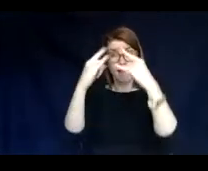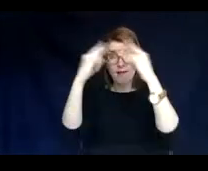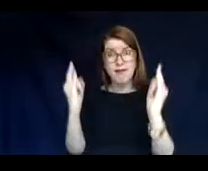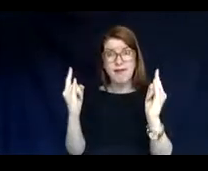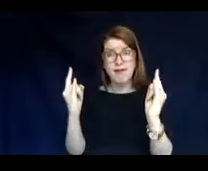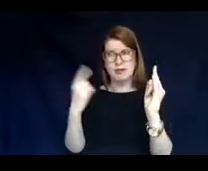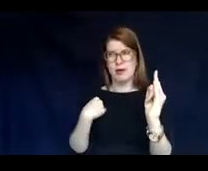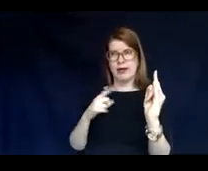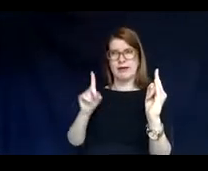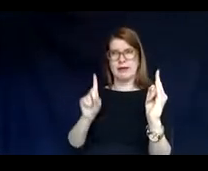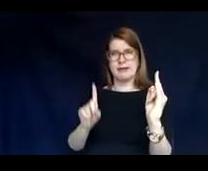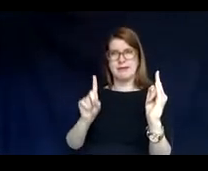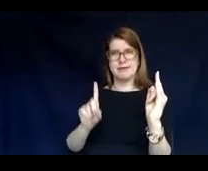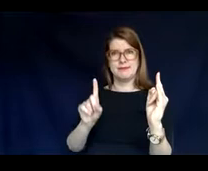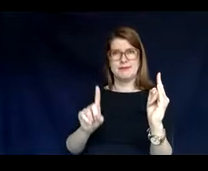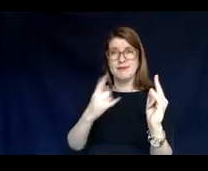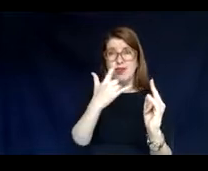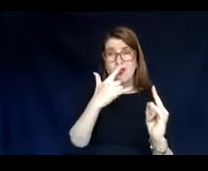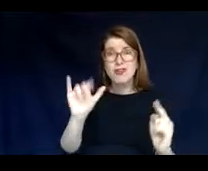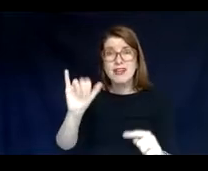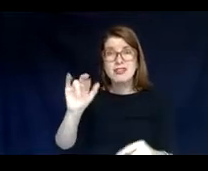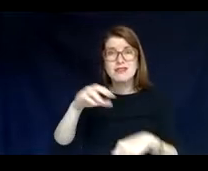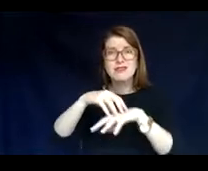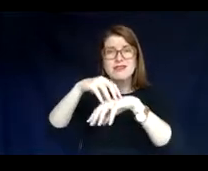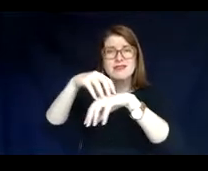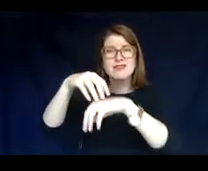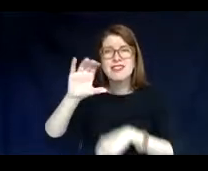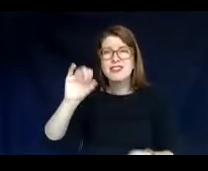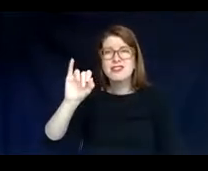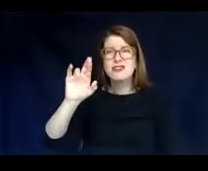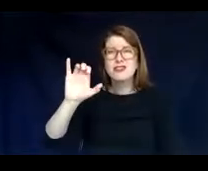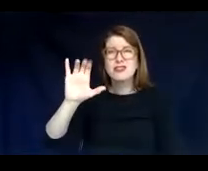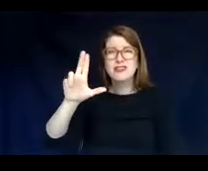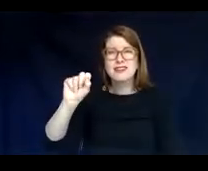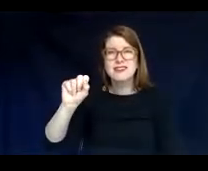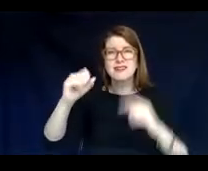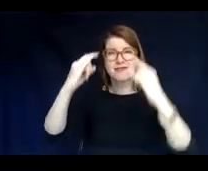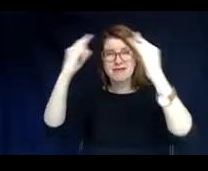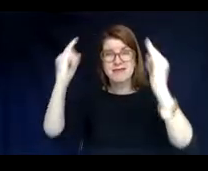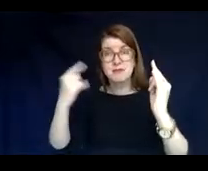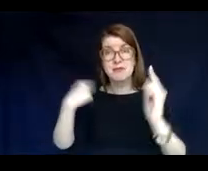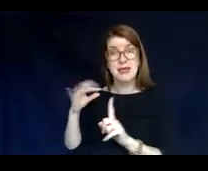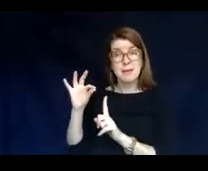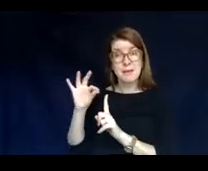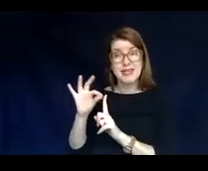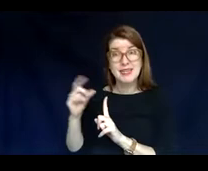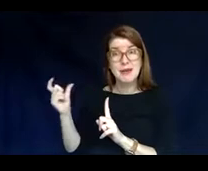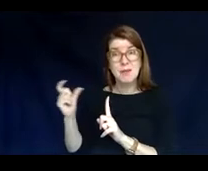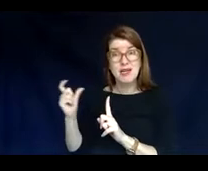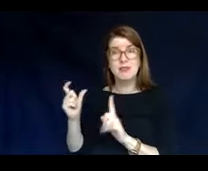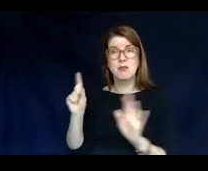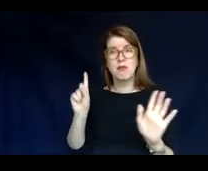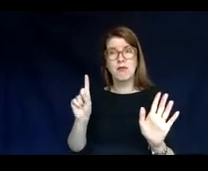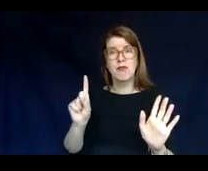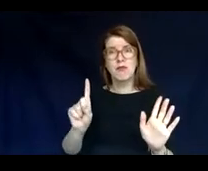am walking into a circus tent, stepping inside of this, a Pakistani Muslim walking into a Southeast Texas